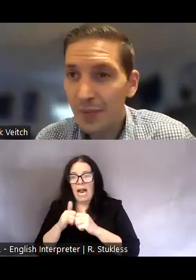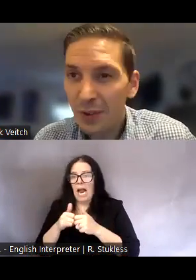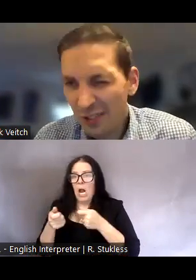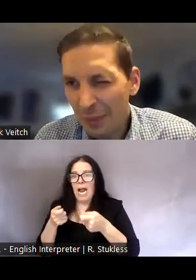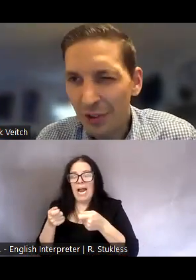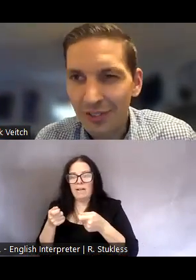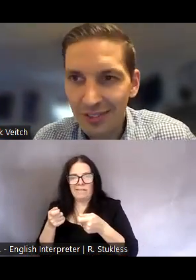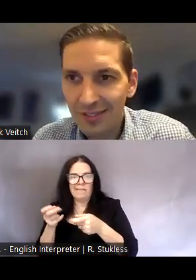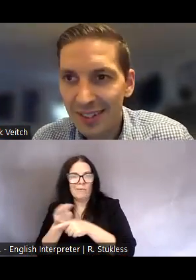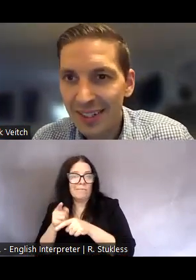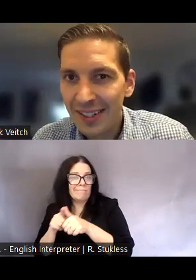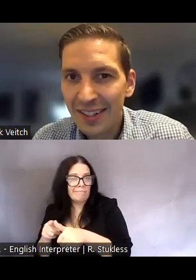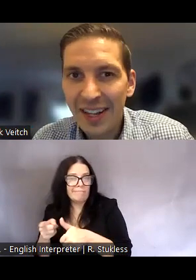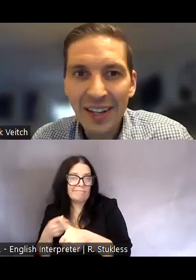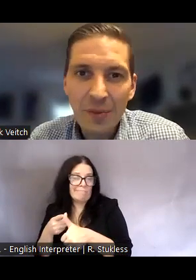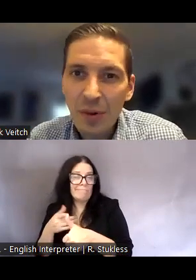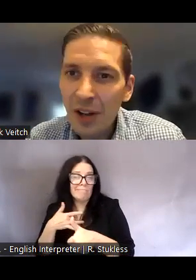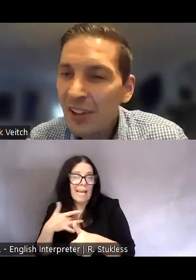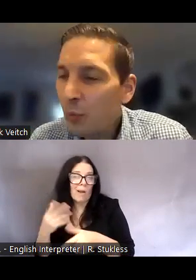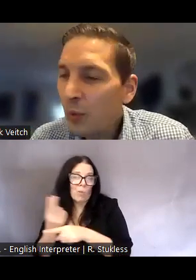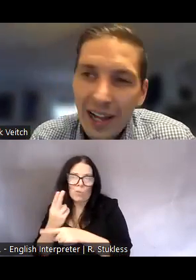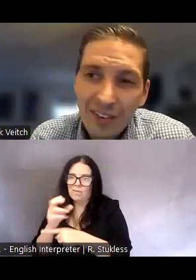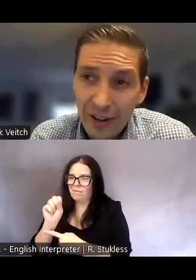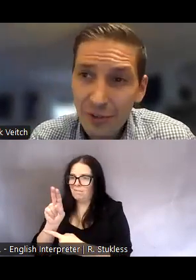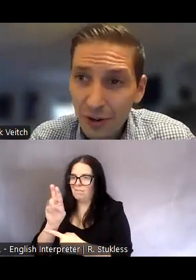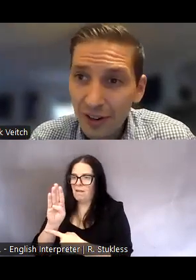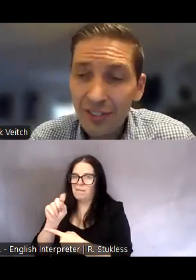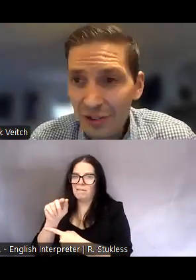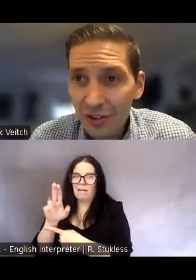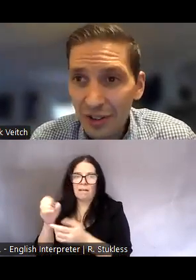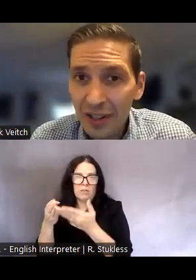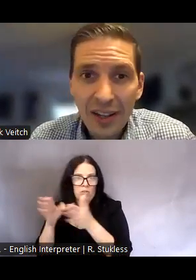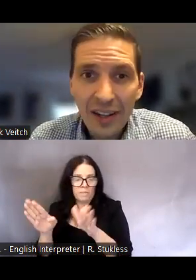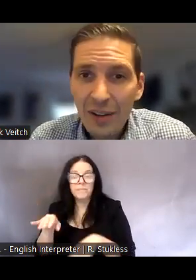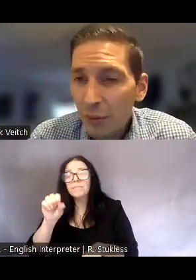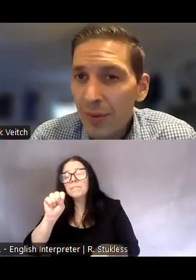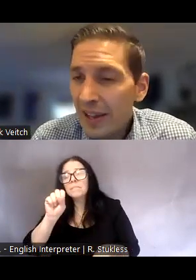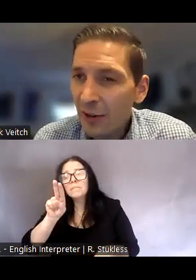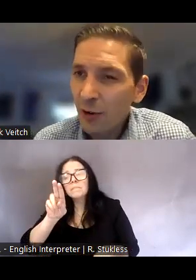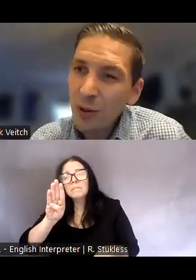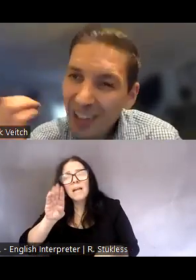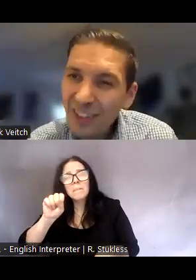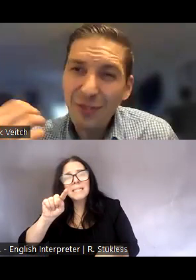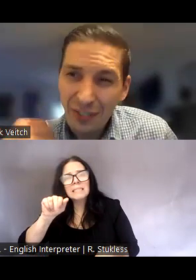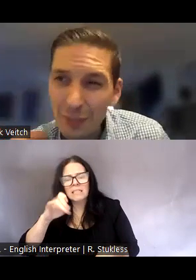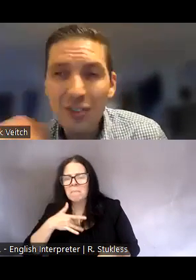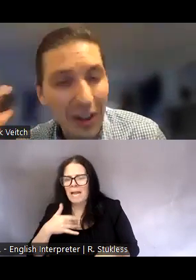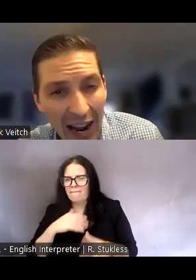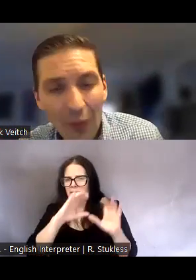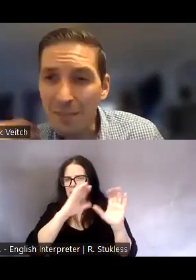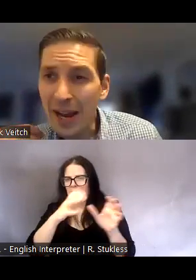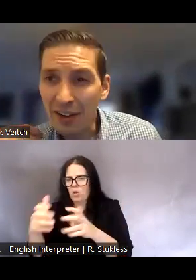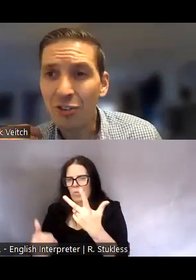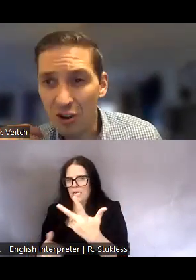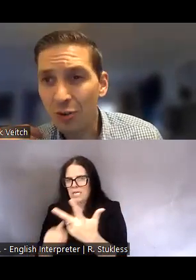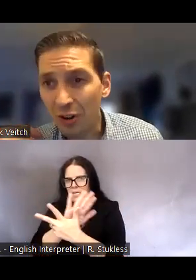pieces? Well, substance. And again, I'll tell you this, we classify drug essentially in three main categories. We classify